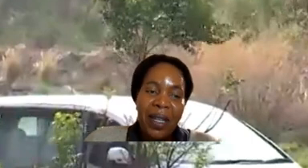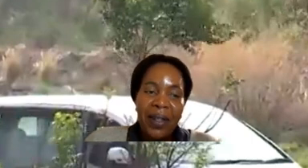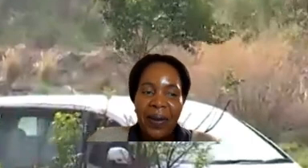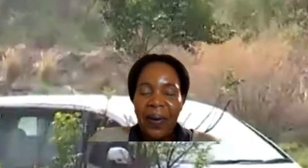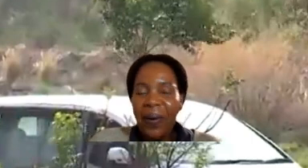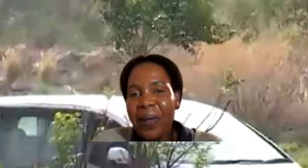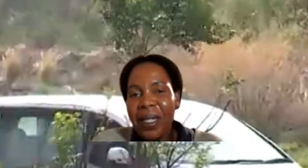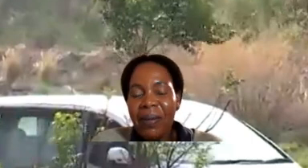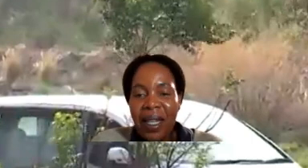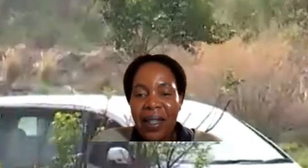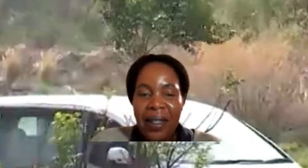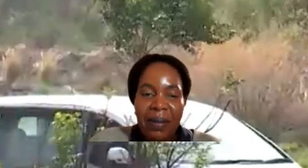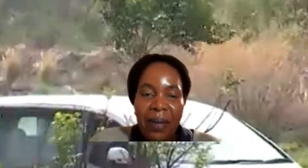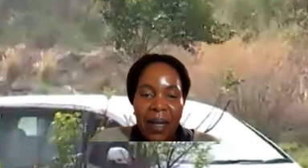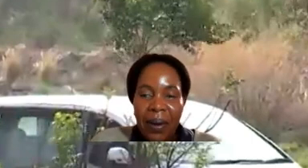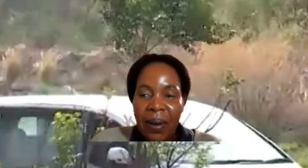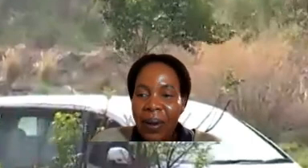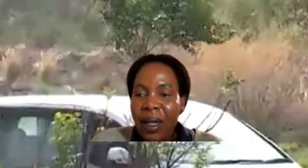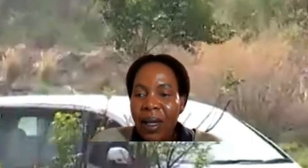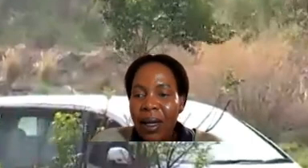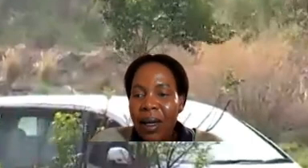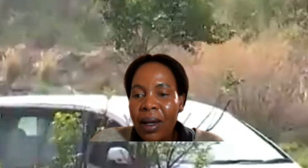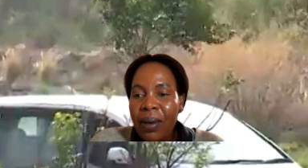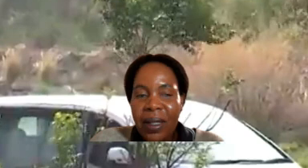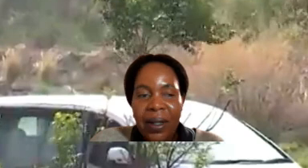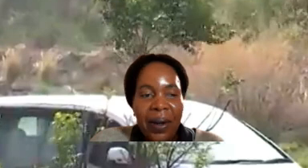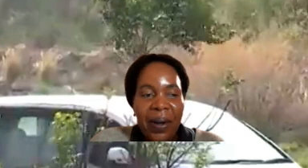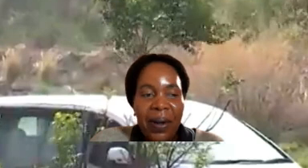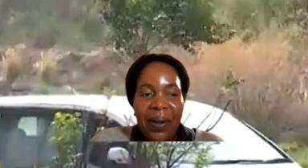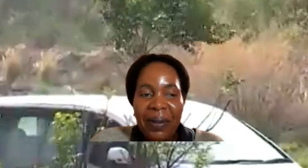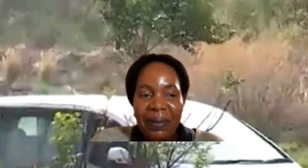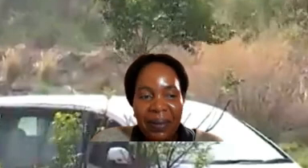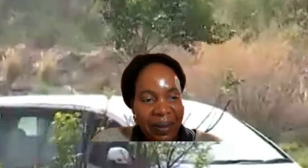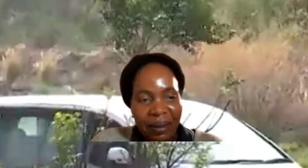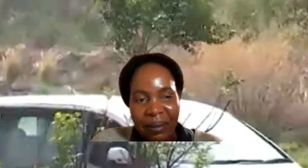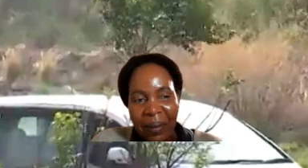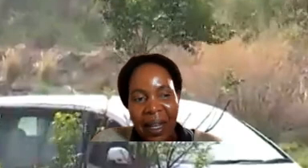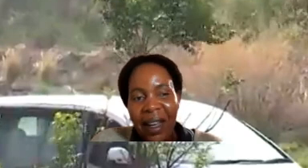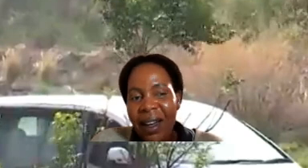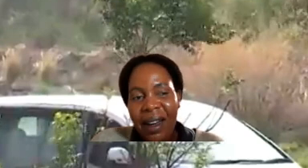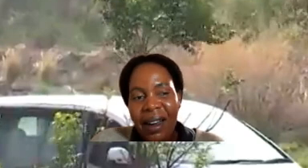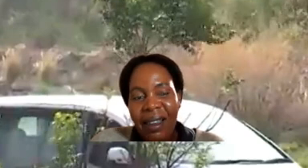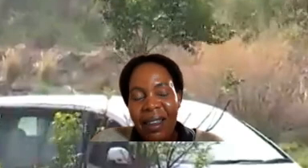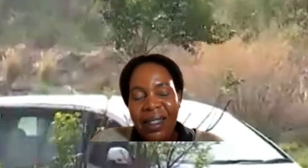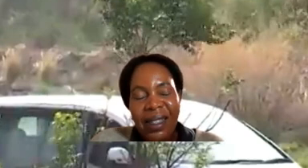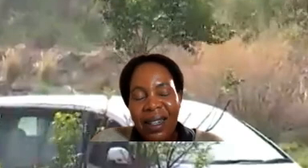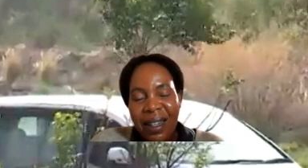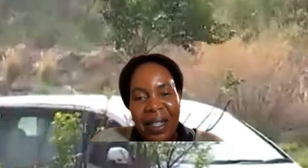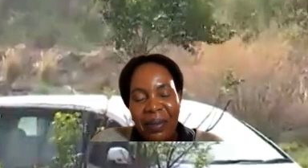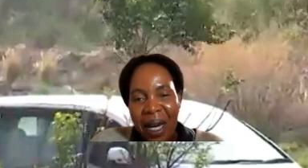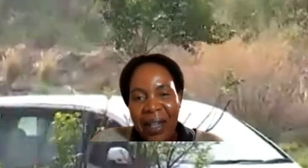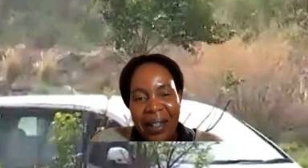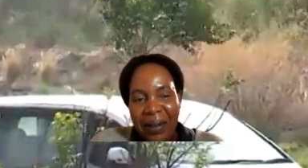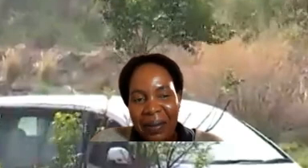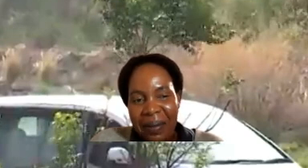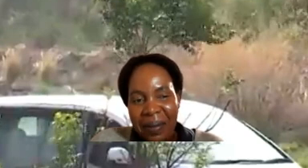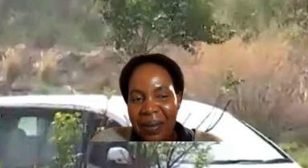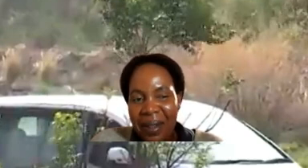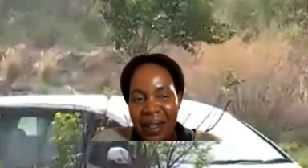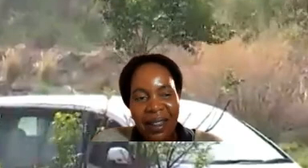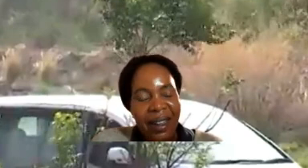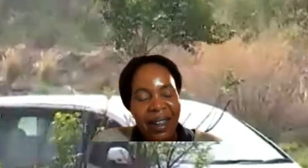Yeah, MzansiOz, MzansiOz people. What's going on? This illegal